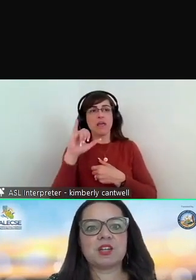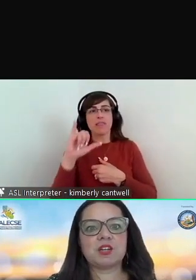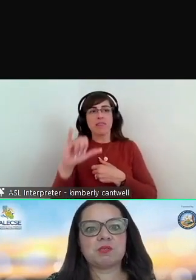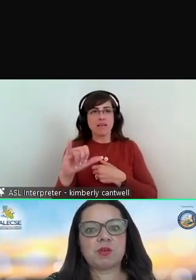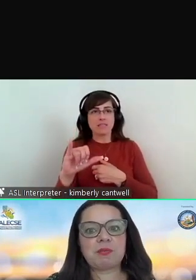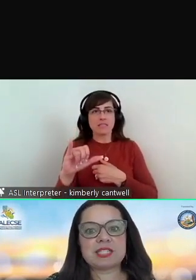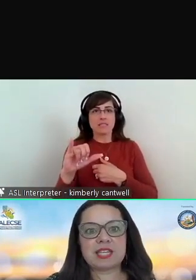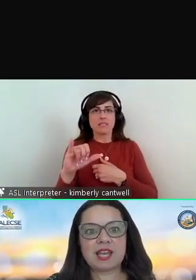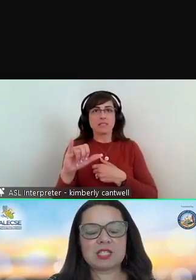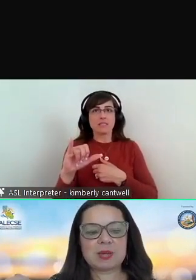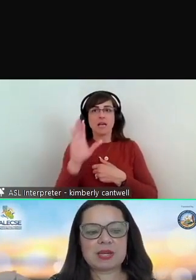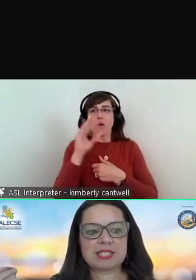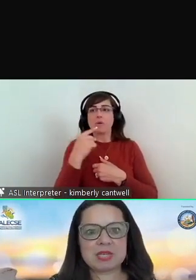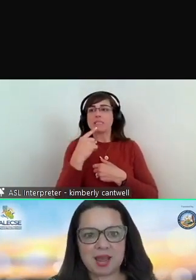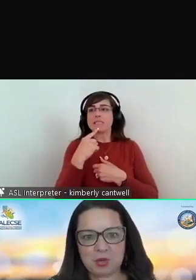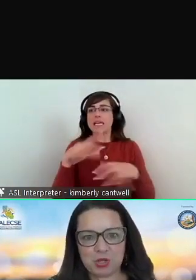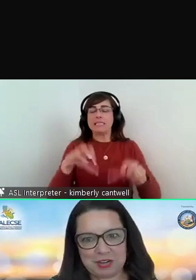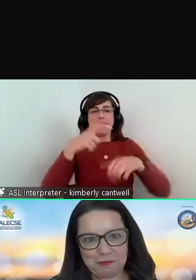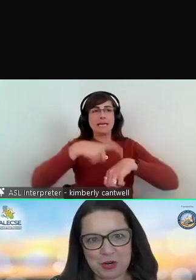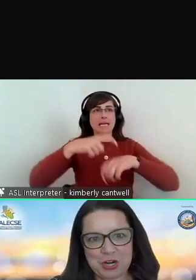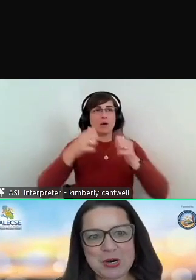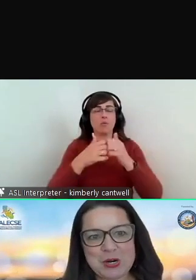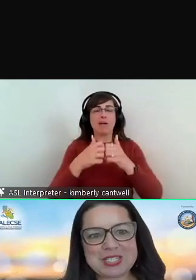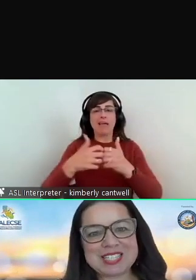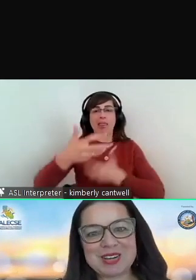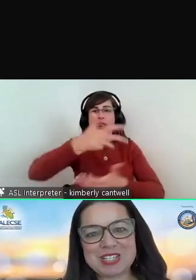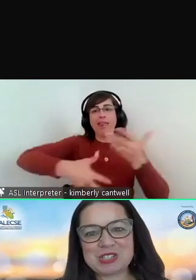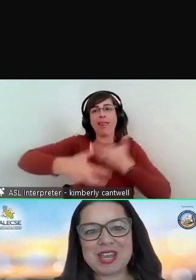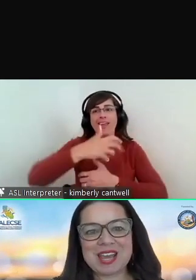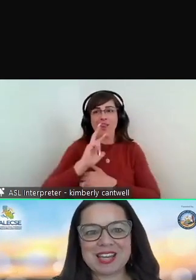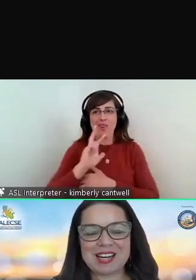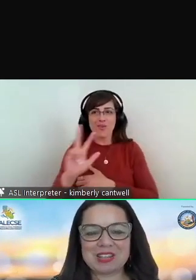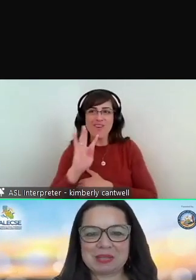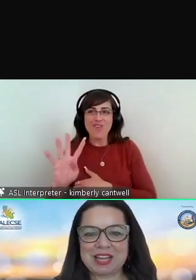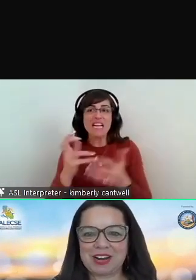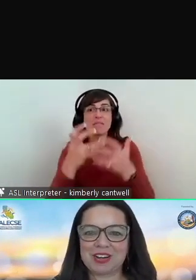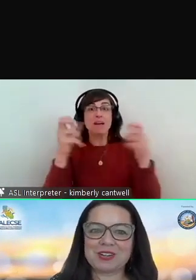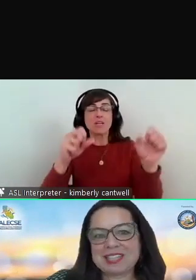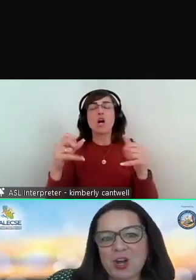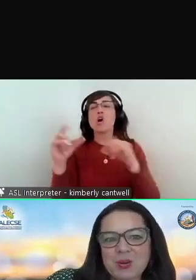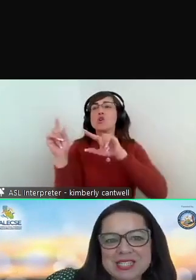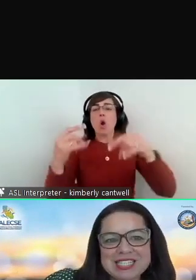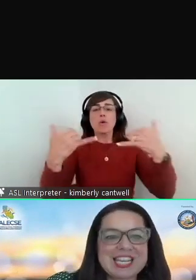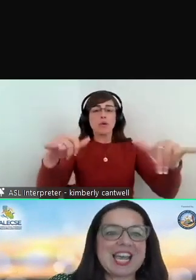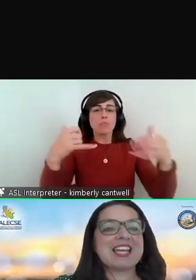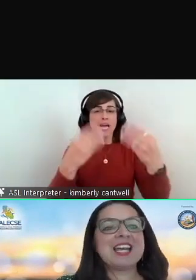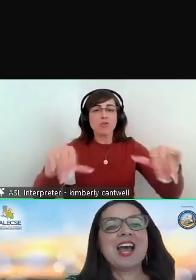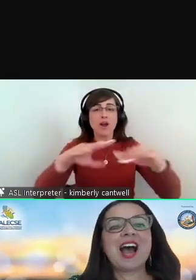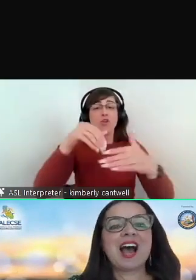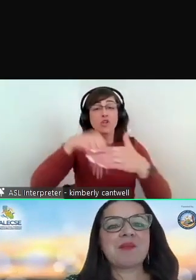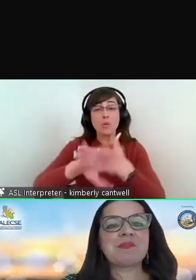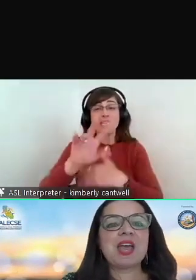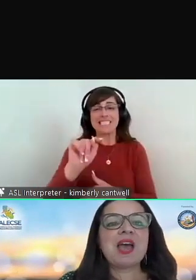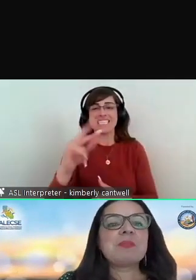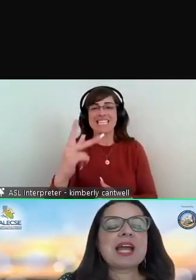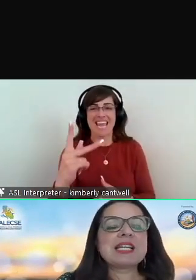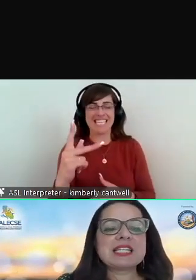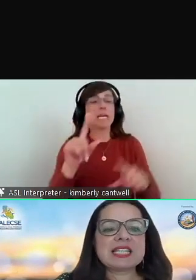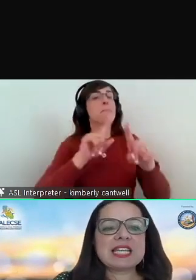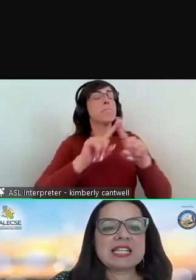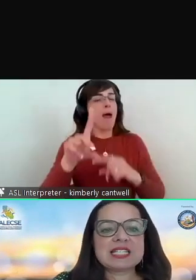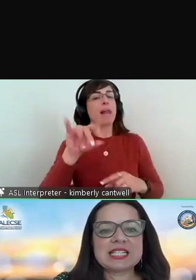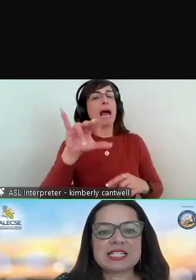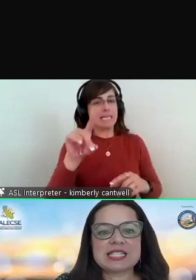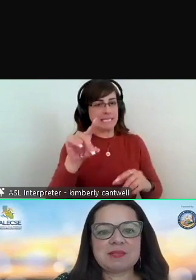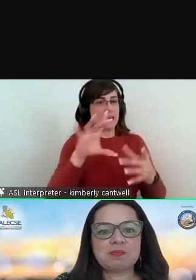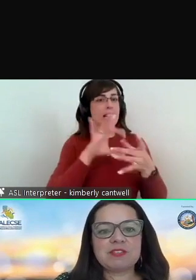that's, I would say spend some time with 3 and 4-year-olds as much as you can. Get on the playground, go into TK. But I did